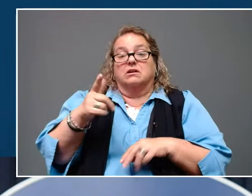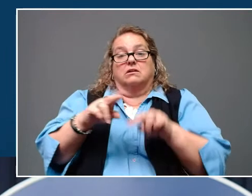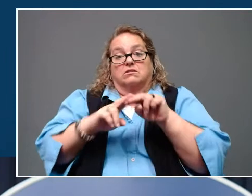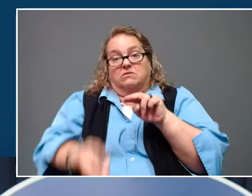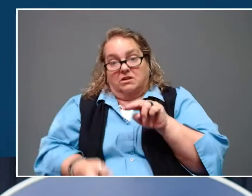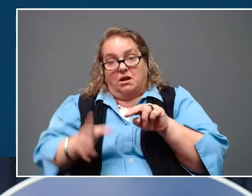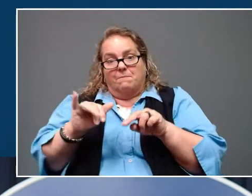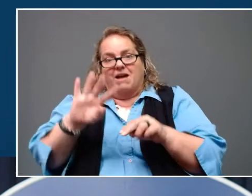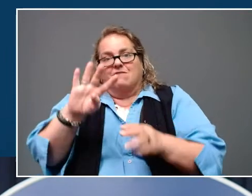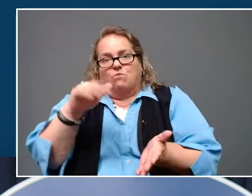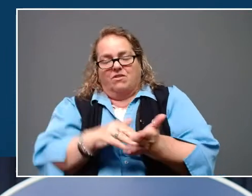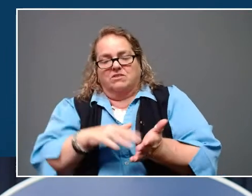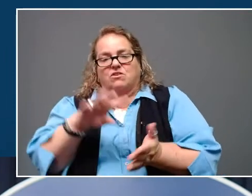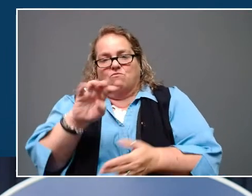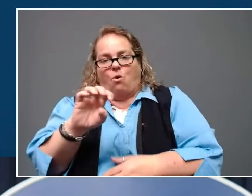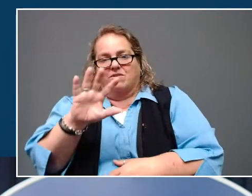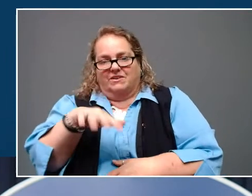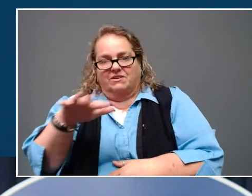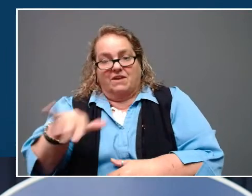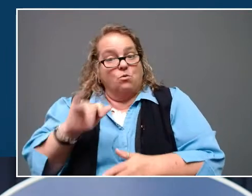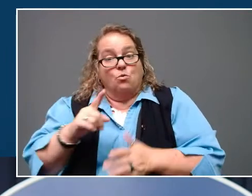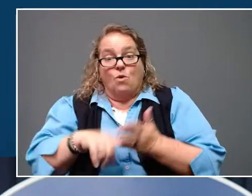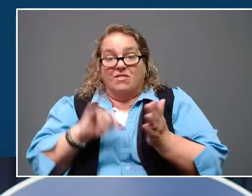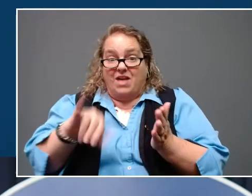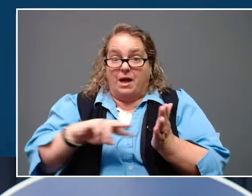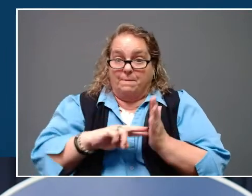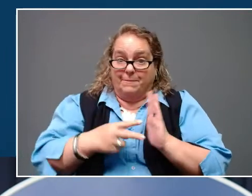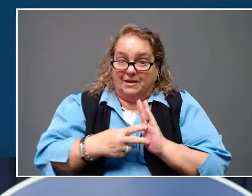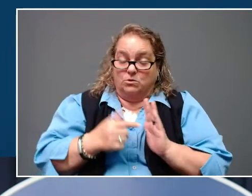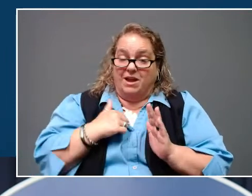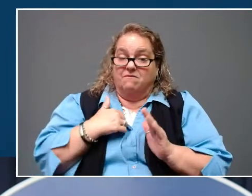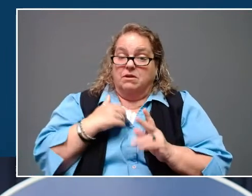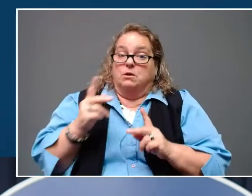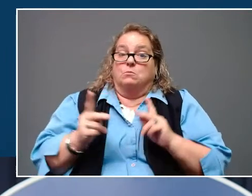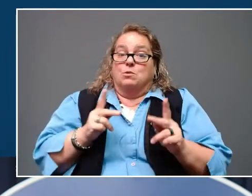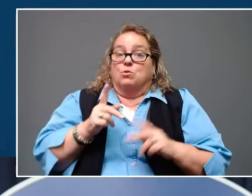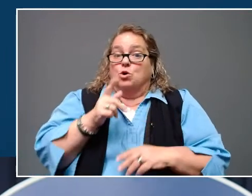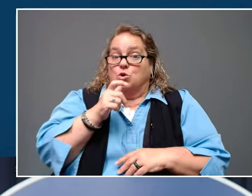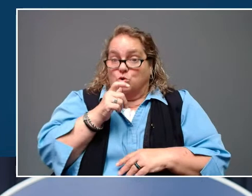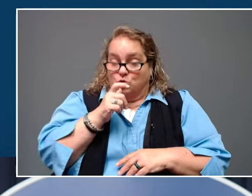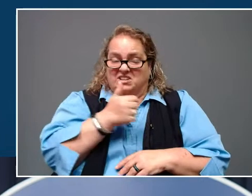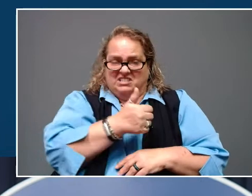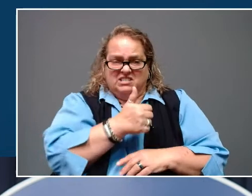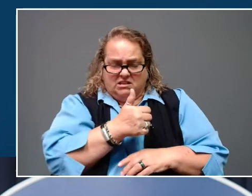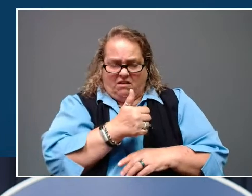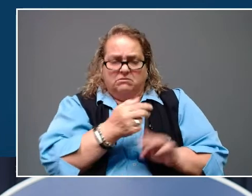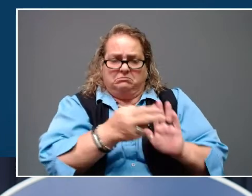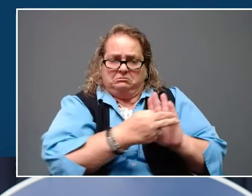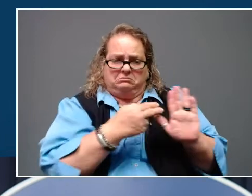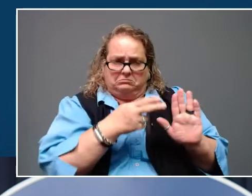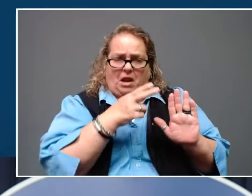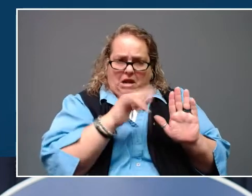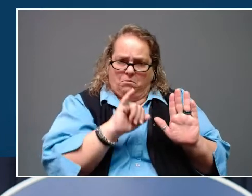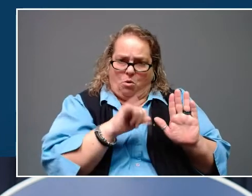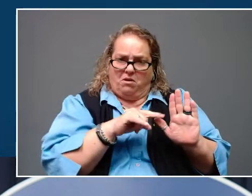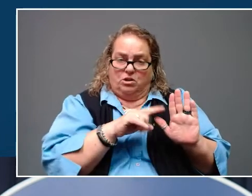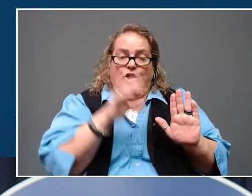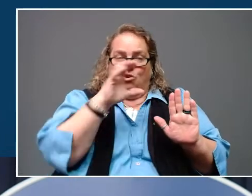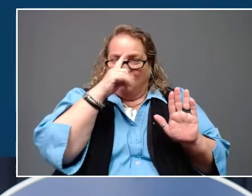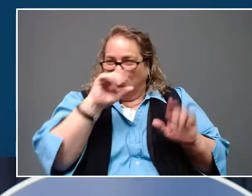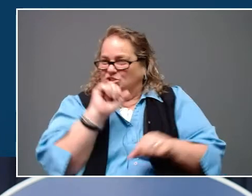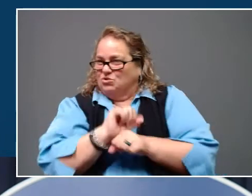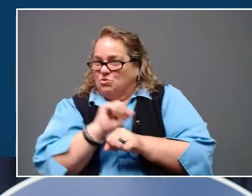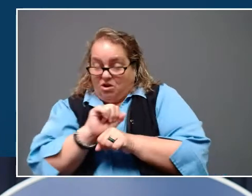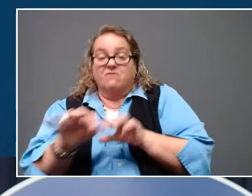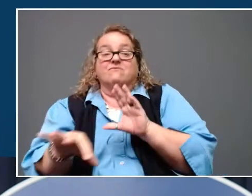2,455. What that means is we had people not only who were classified as unemployed, that were looking for work, that found